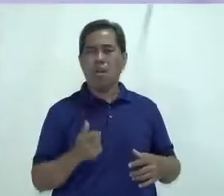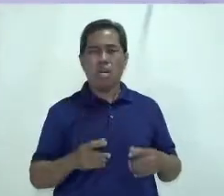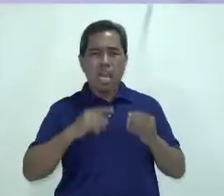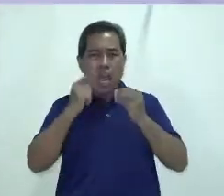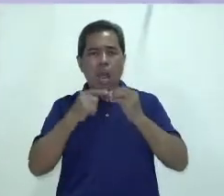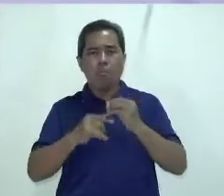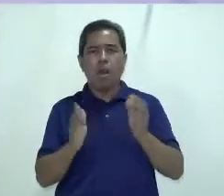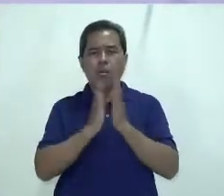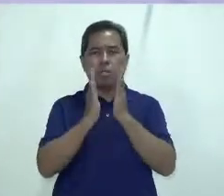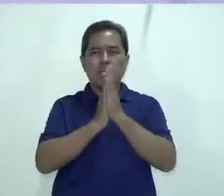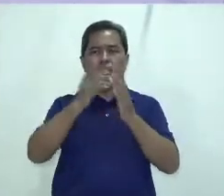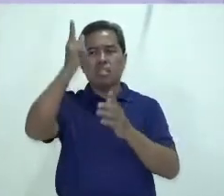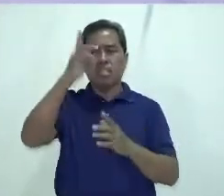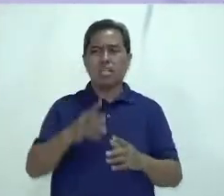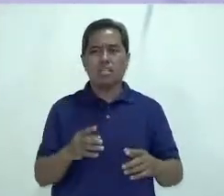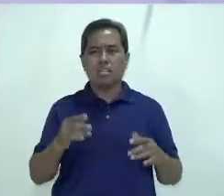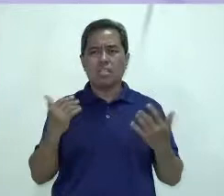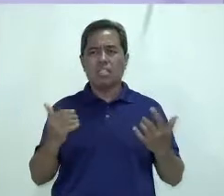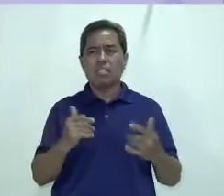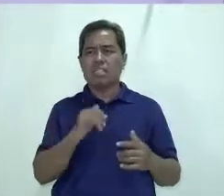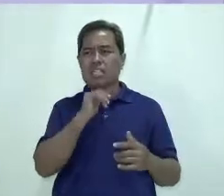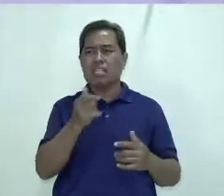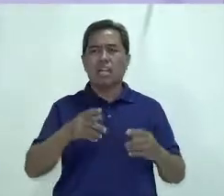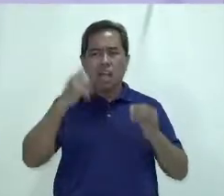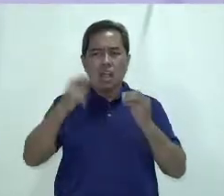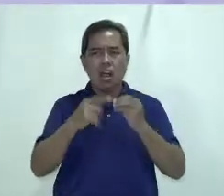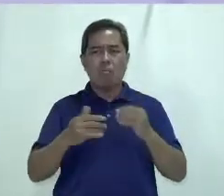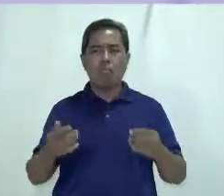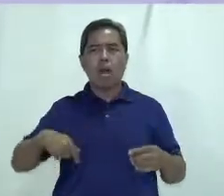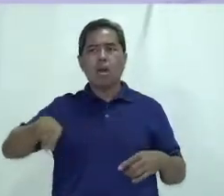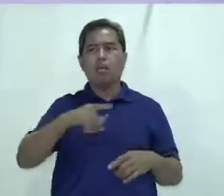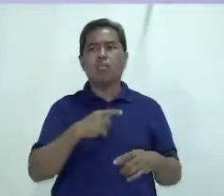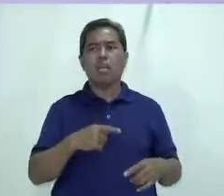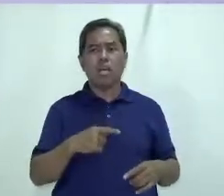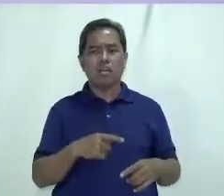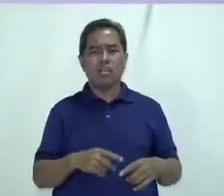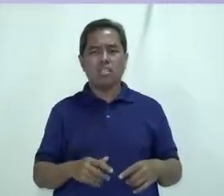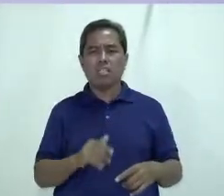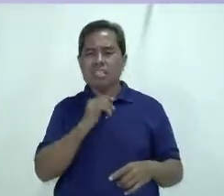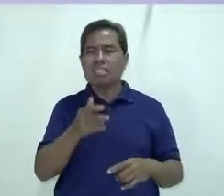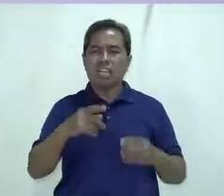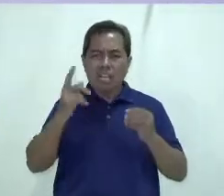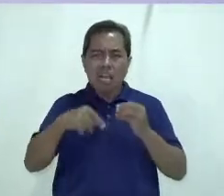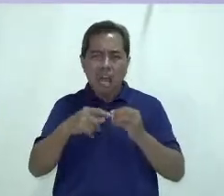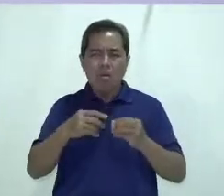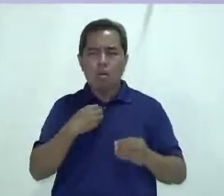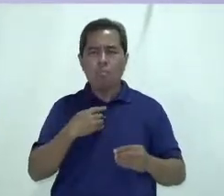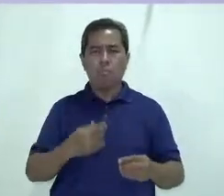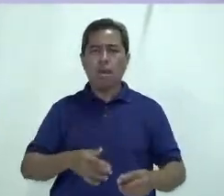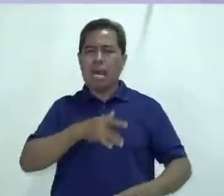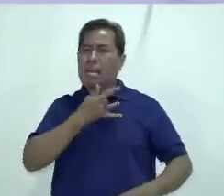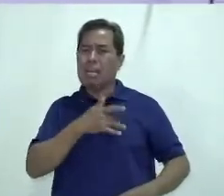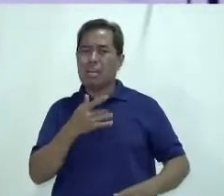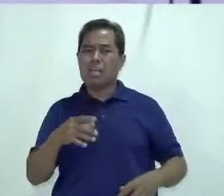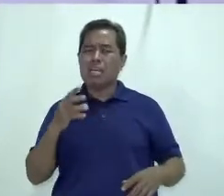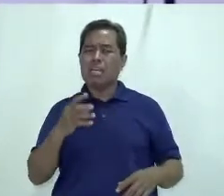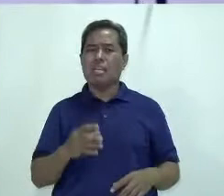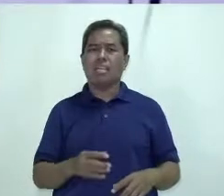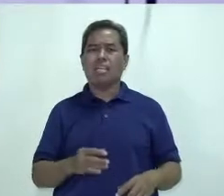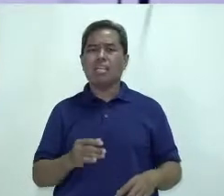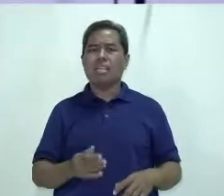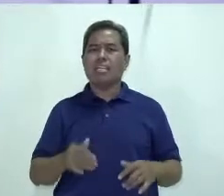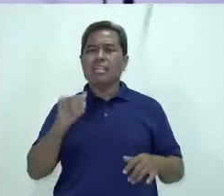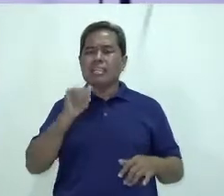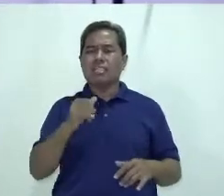God, is it's not about us. It's not about my feeling. It's me declaring who